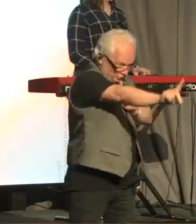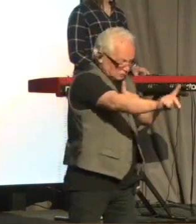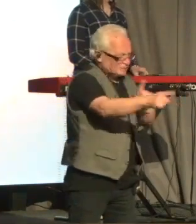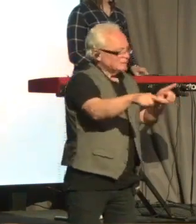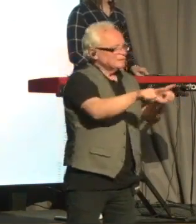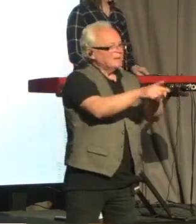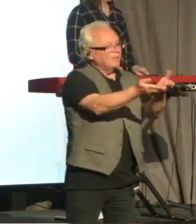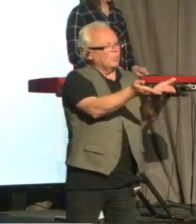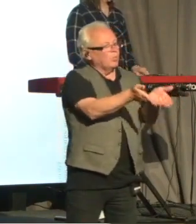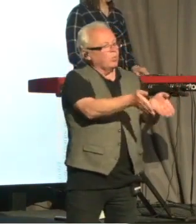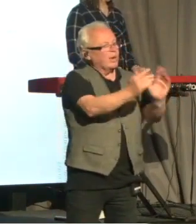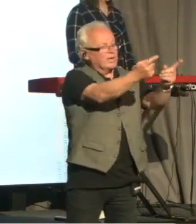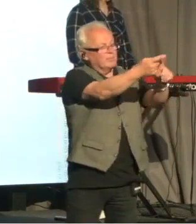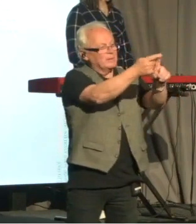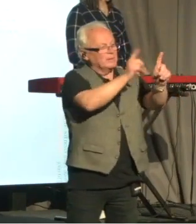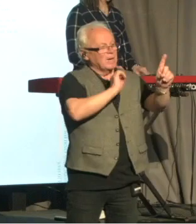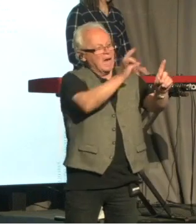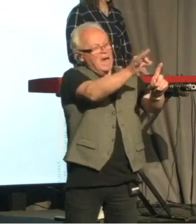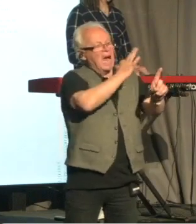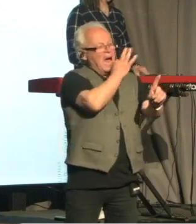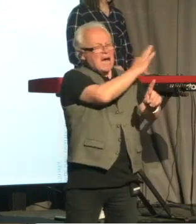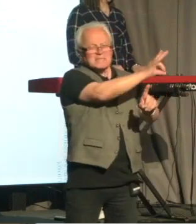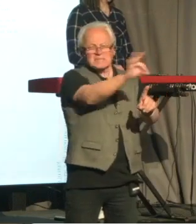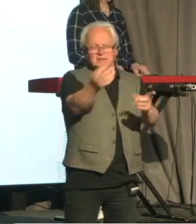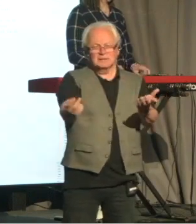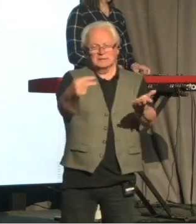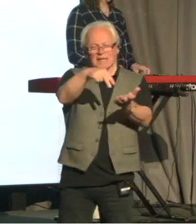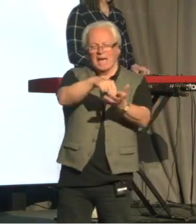Will you stand to your feet this morning with me, church?